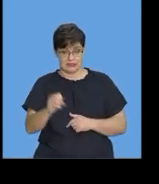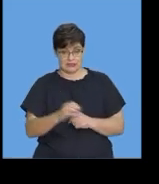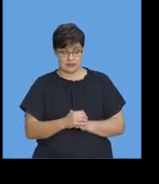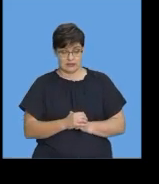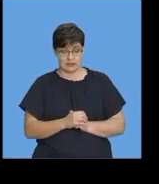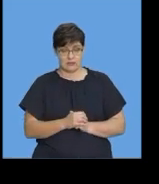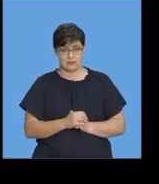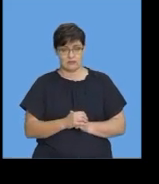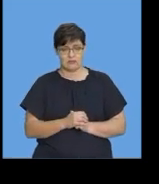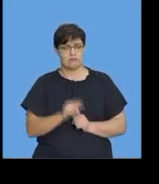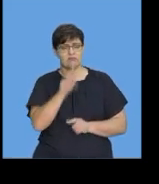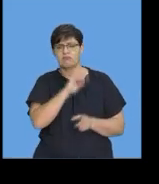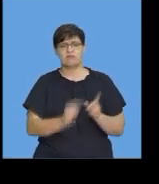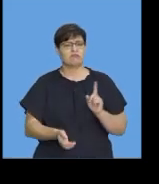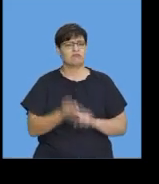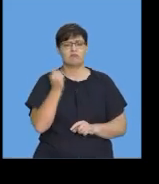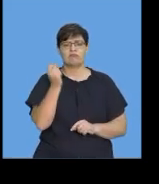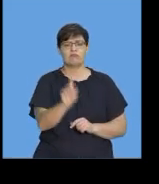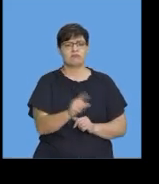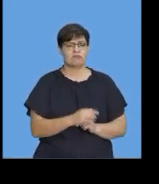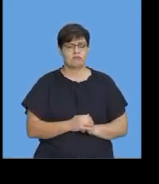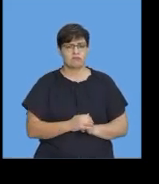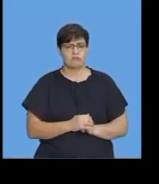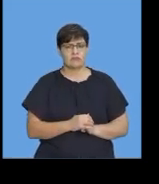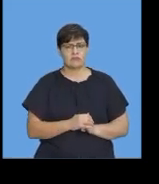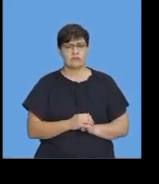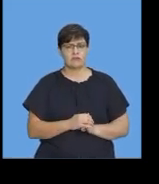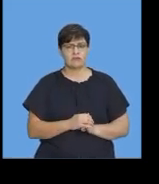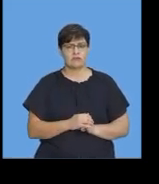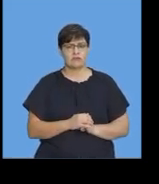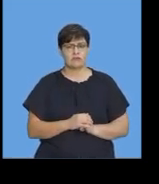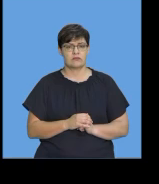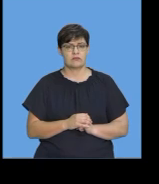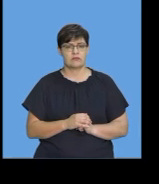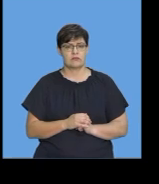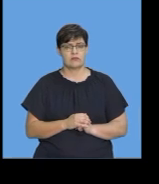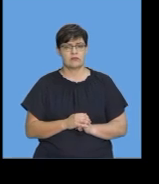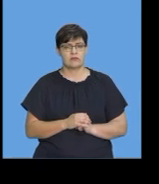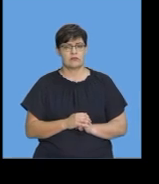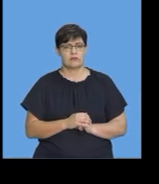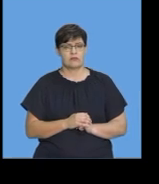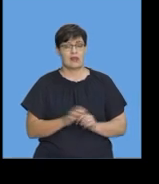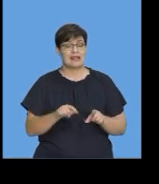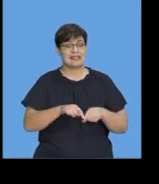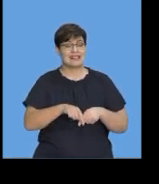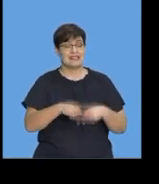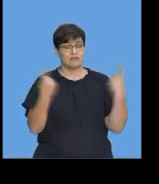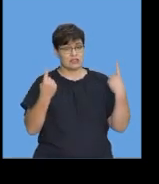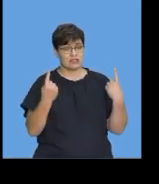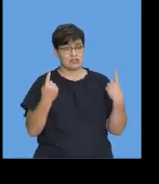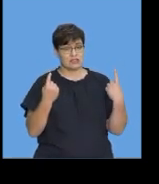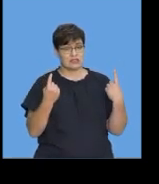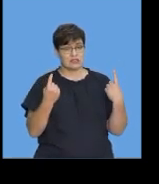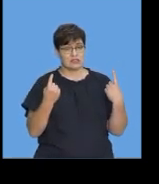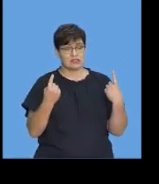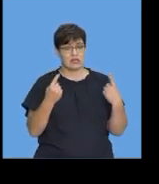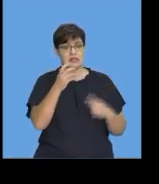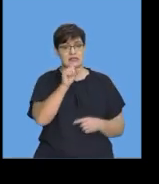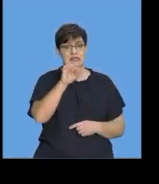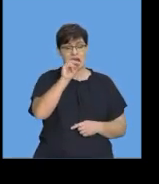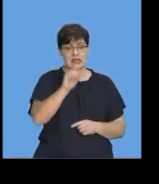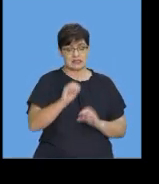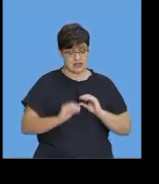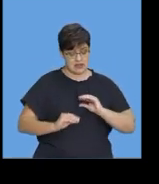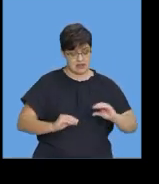2020, you also find that, look at this one here now, look at the difference in the placement of